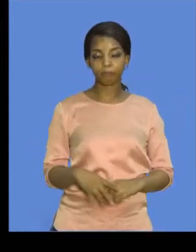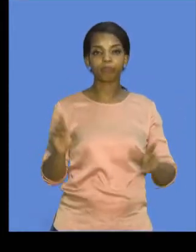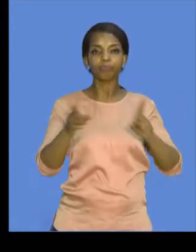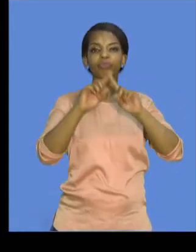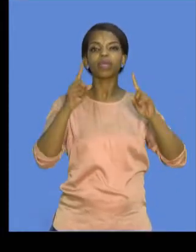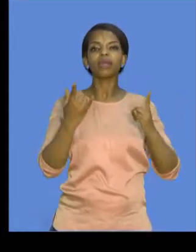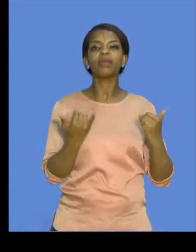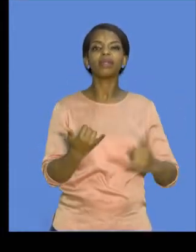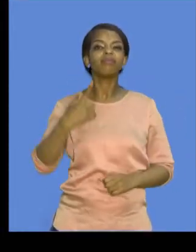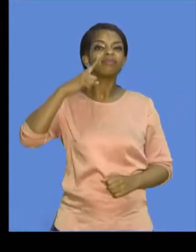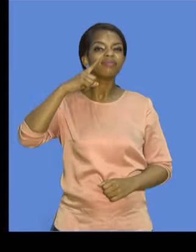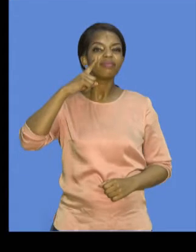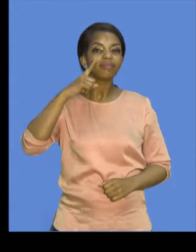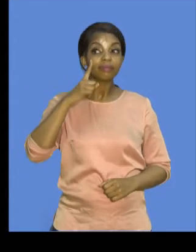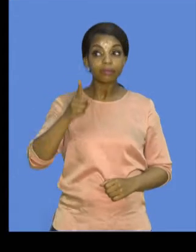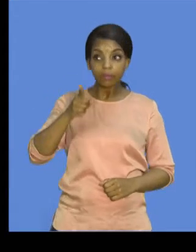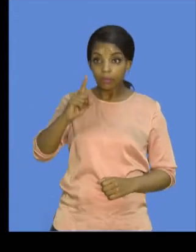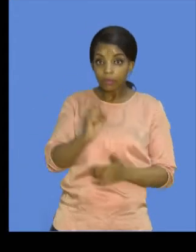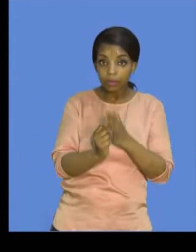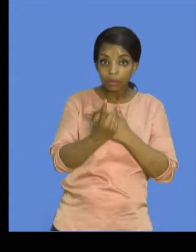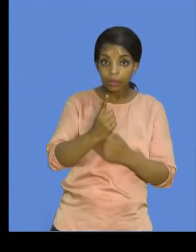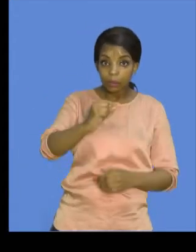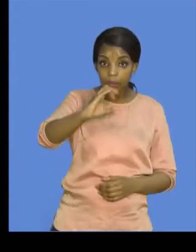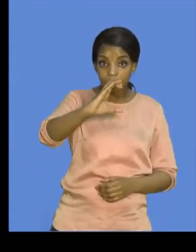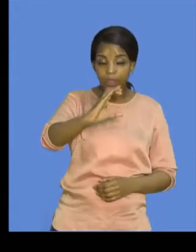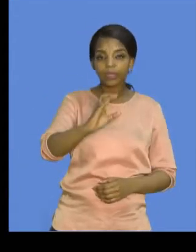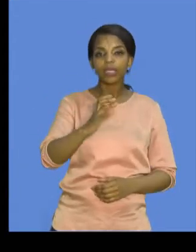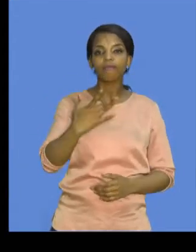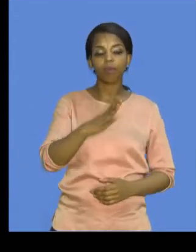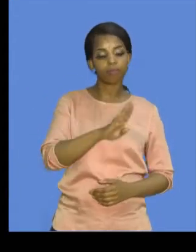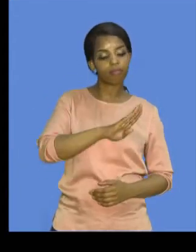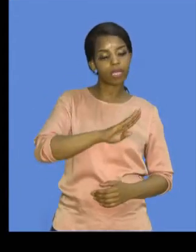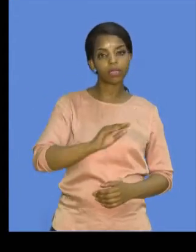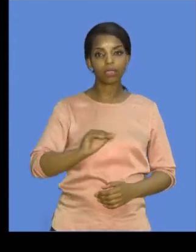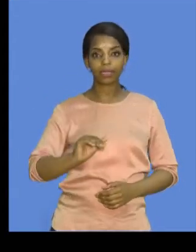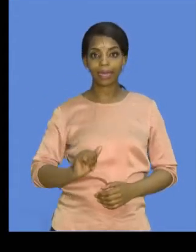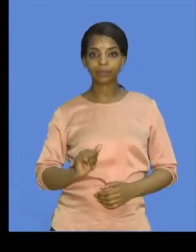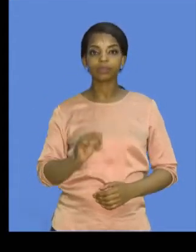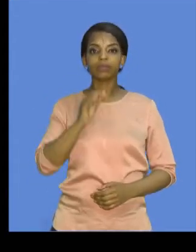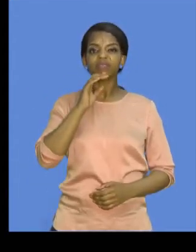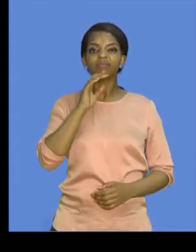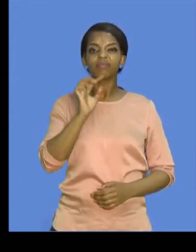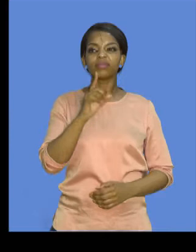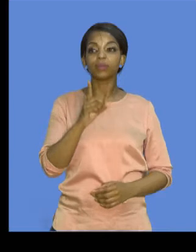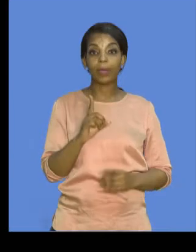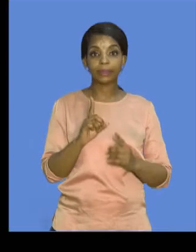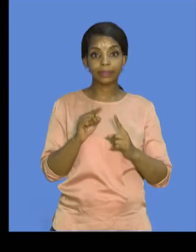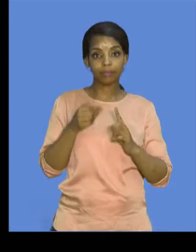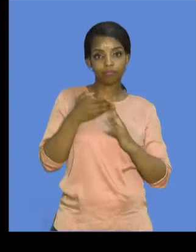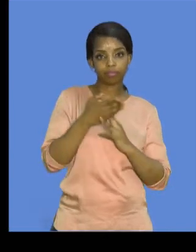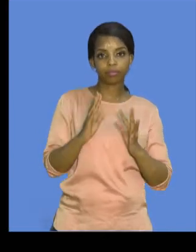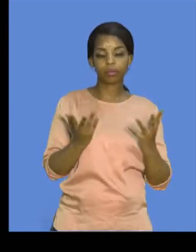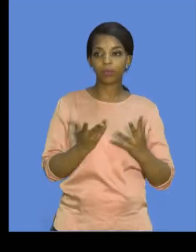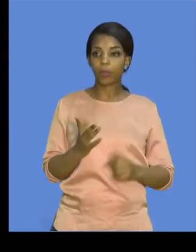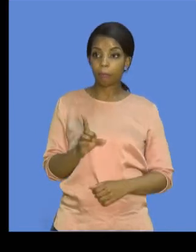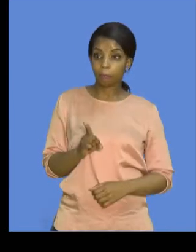net force that acts on C, due to both B and A, it will be in that direction. So this is our